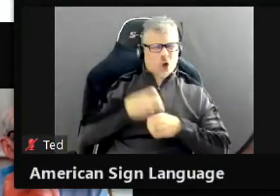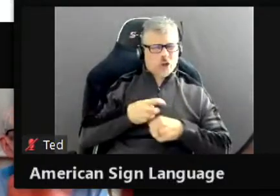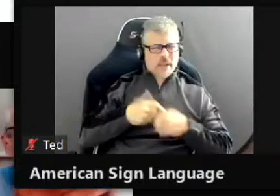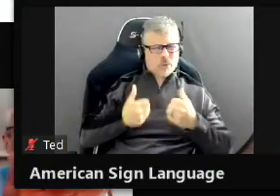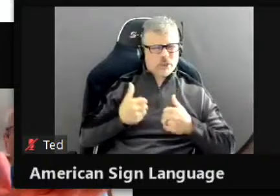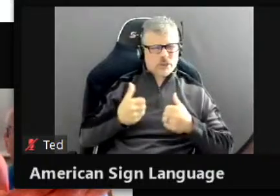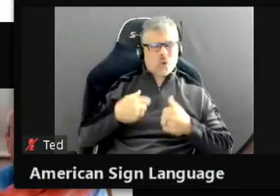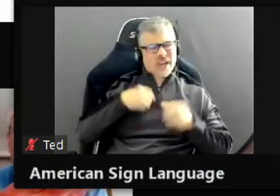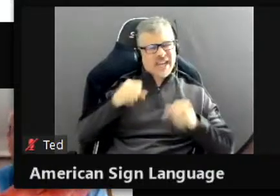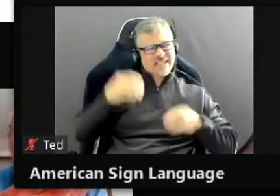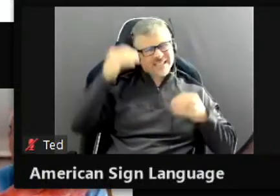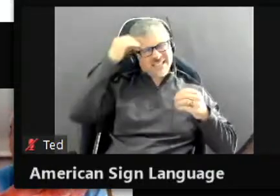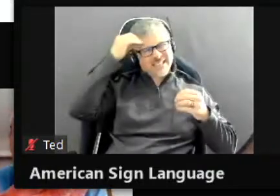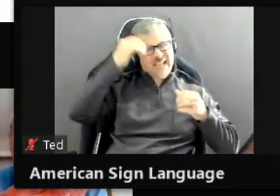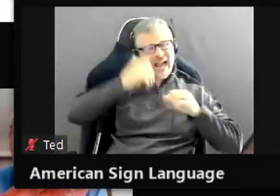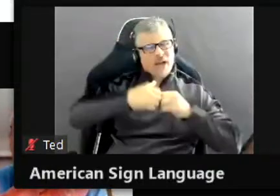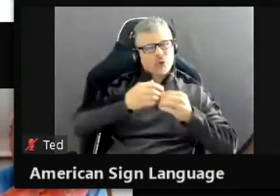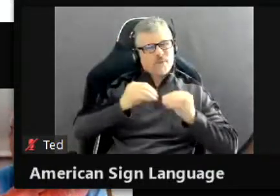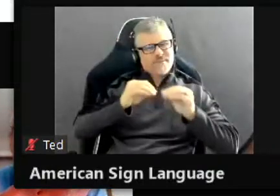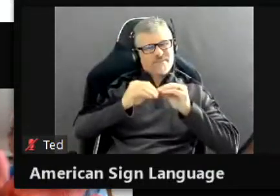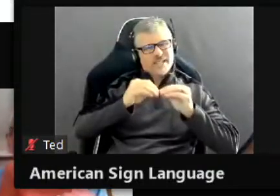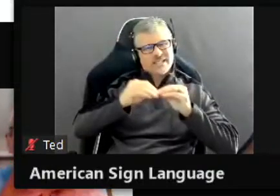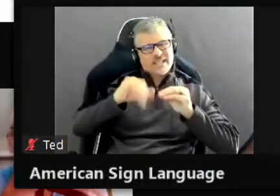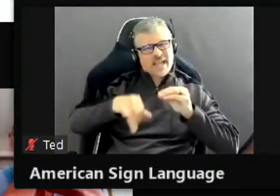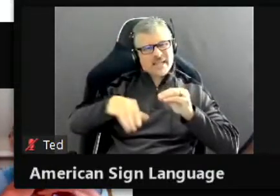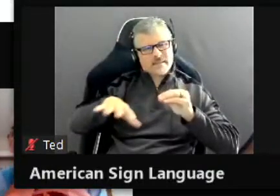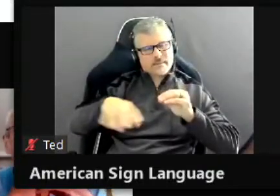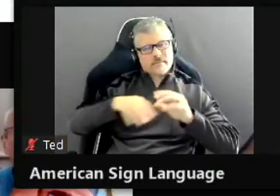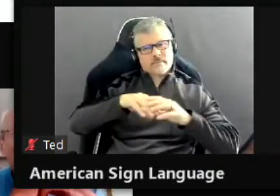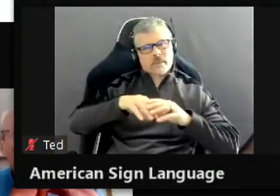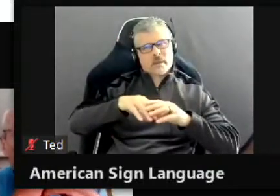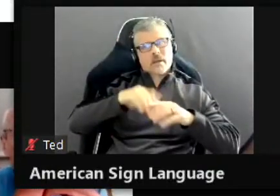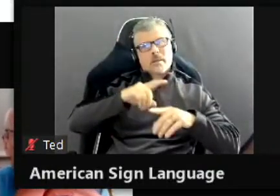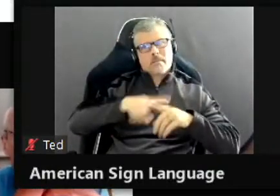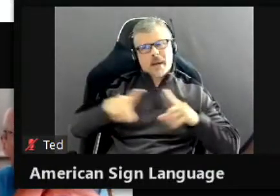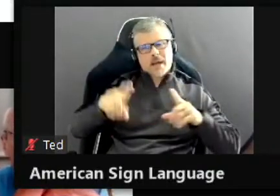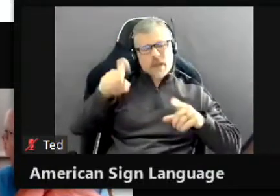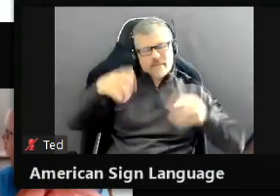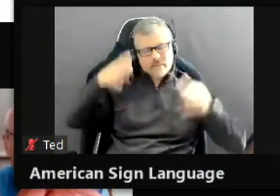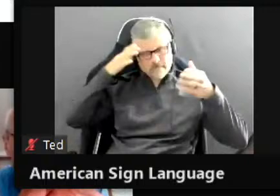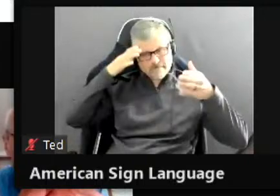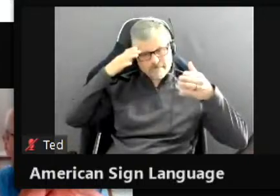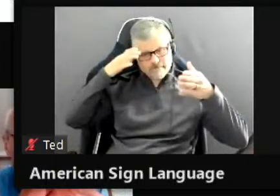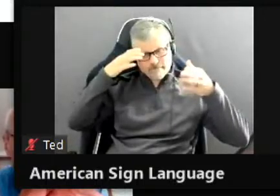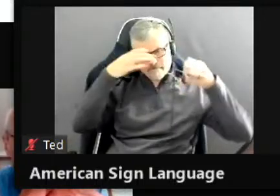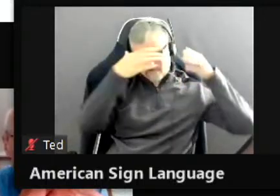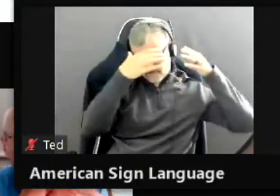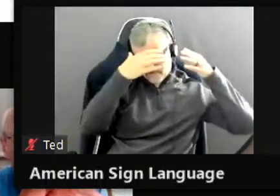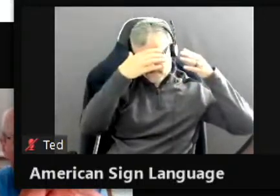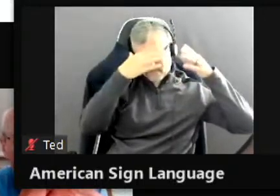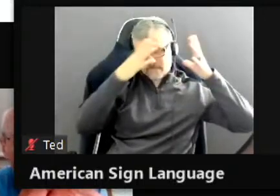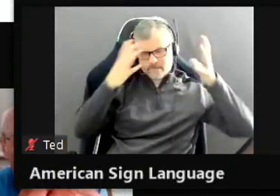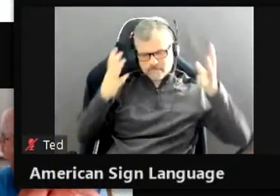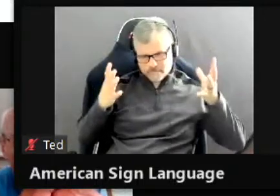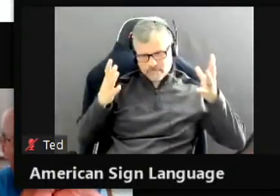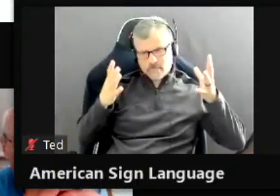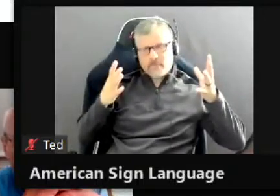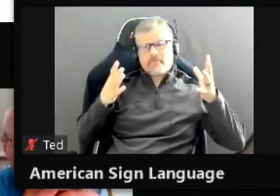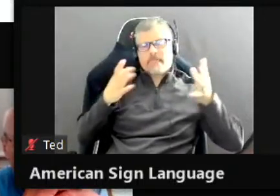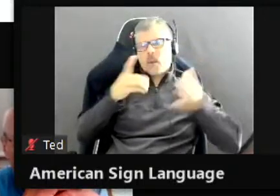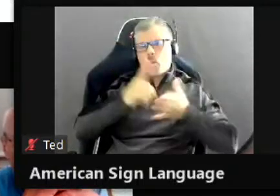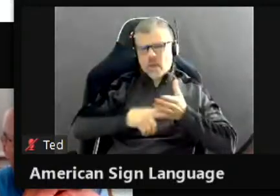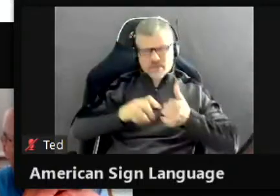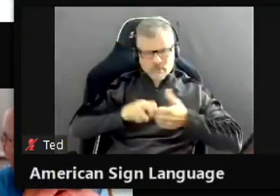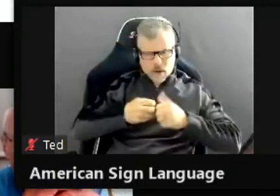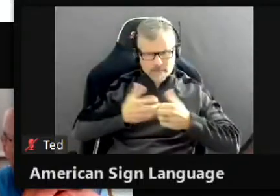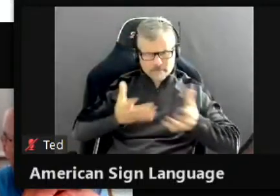brainstorm on how to fix this. So it definitely takes a mind shift of what the problems